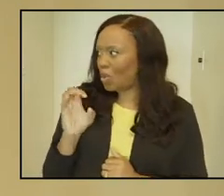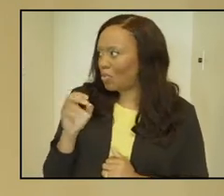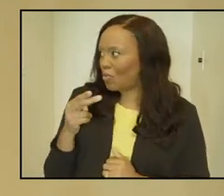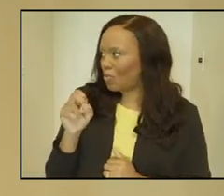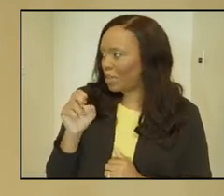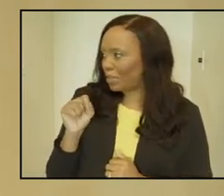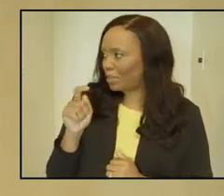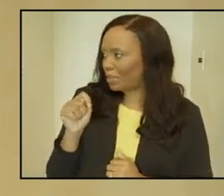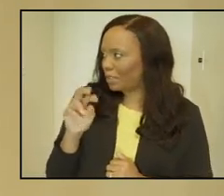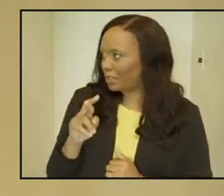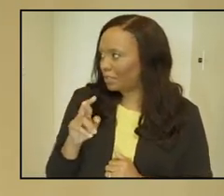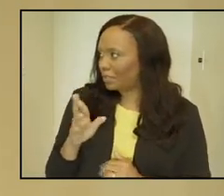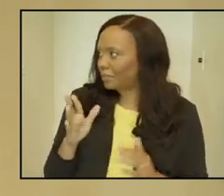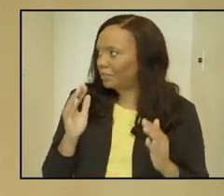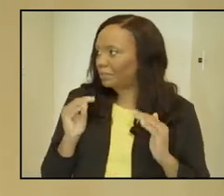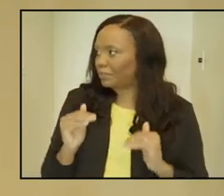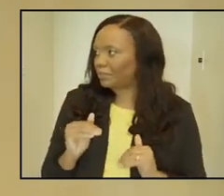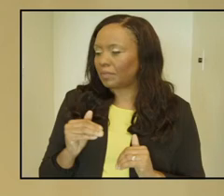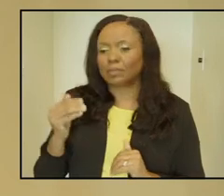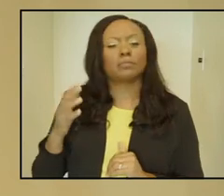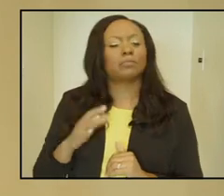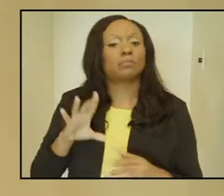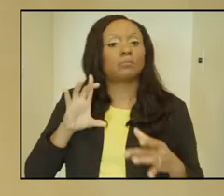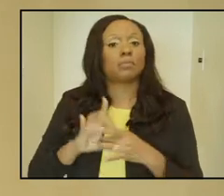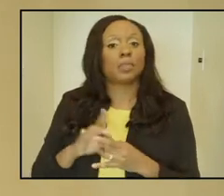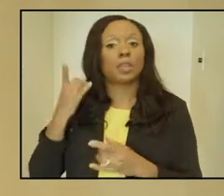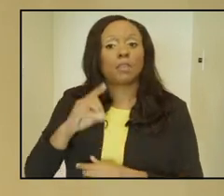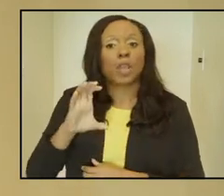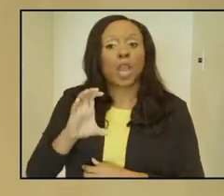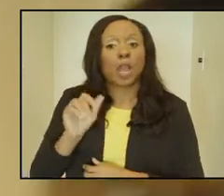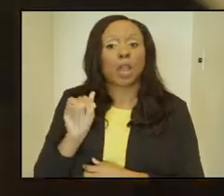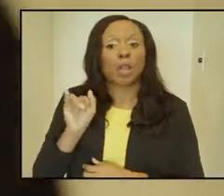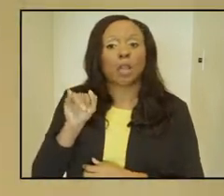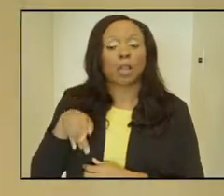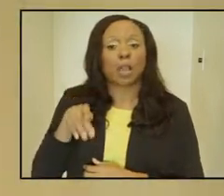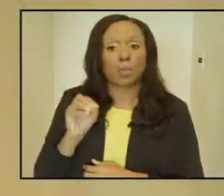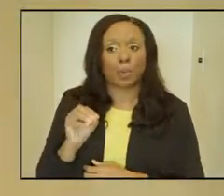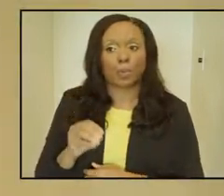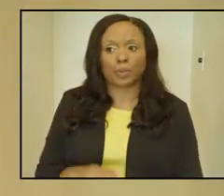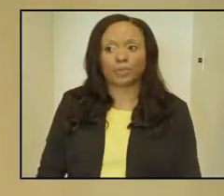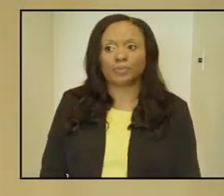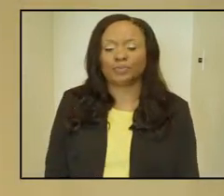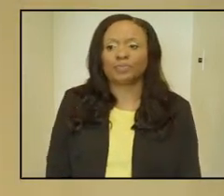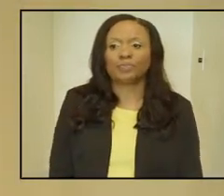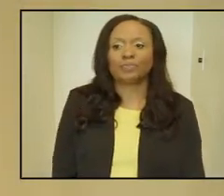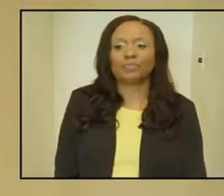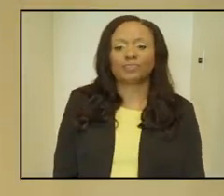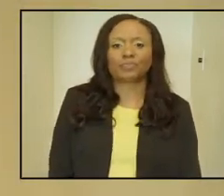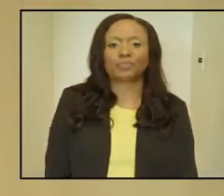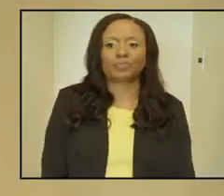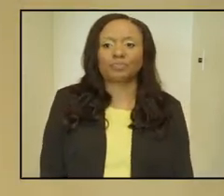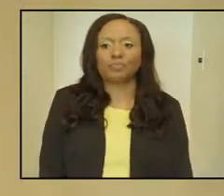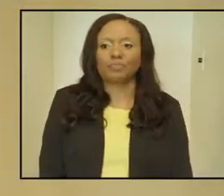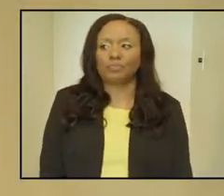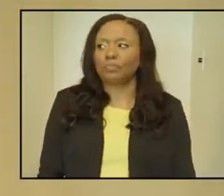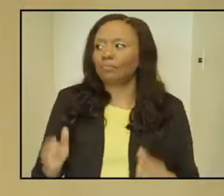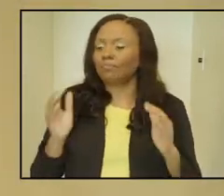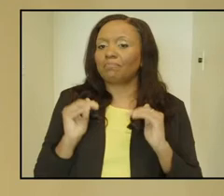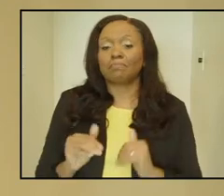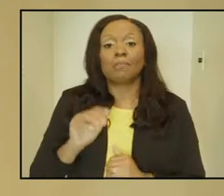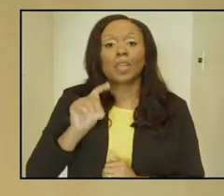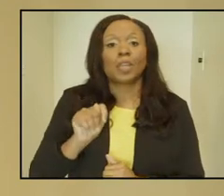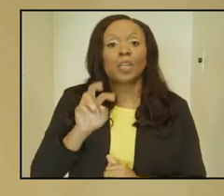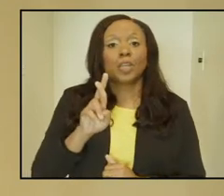Acting Registrar for Corporate Affairs and Intellectual Property, Ms. Tricia Beckles,